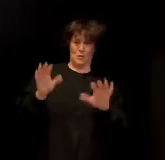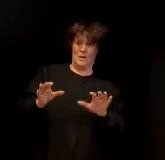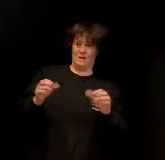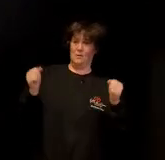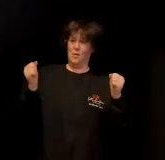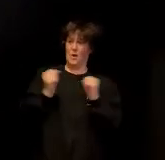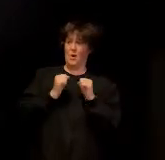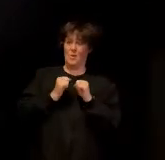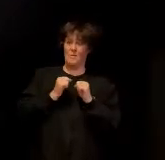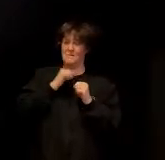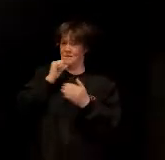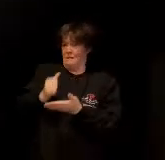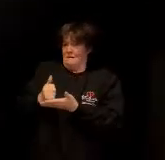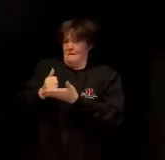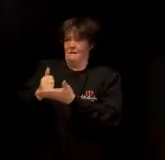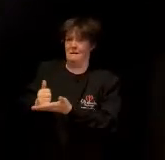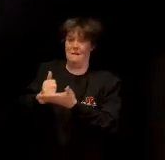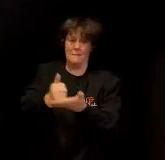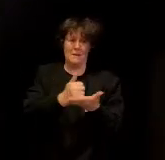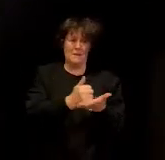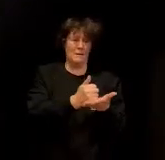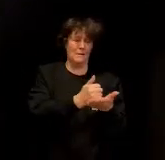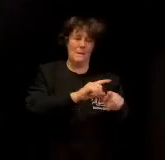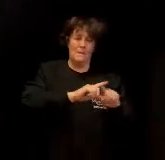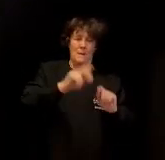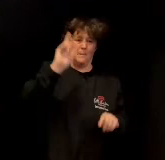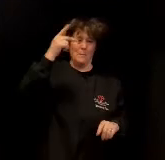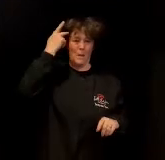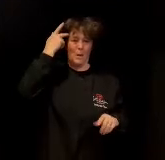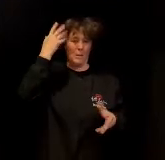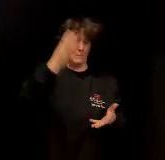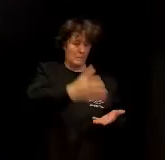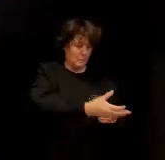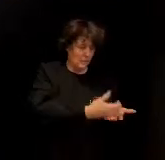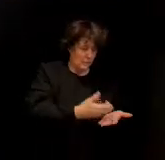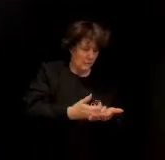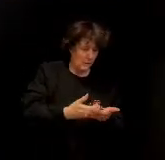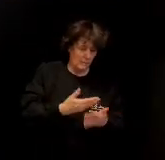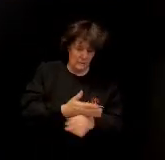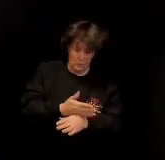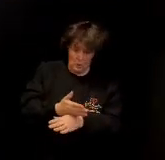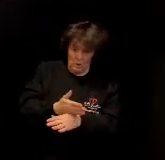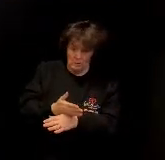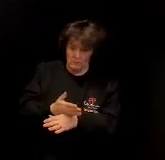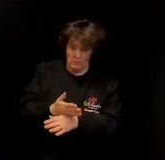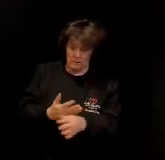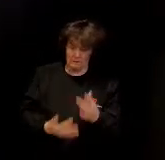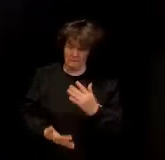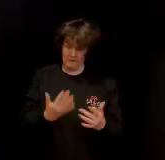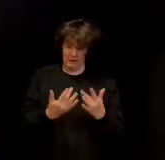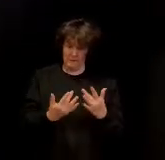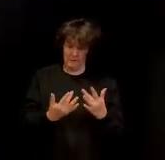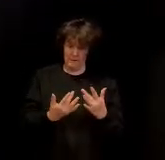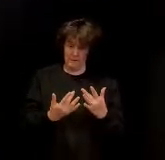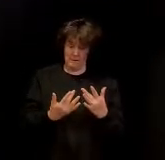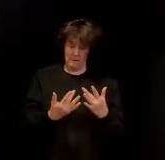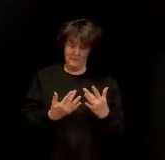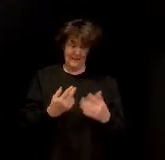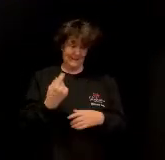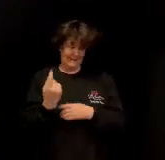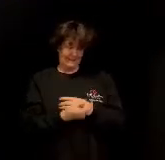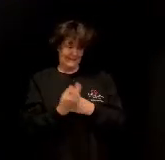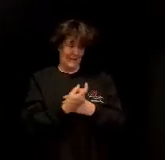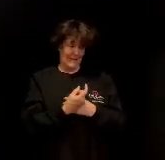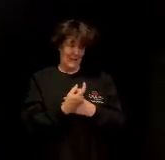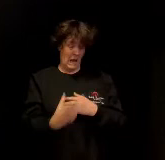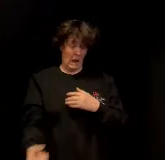cold. And when Paul had gathered a bundle of sticks and laid them on the fire, there came a viper out of the heat and fastened on